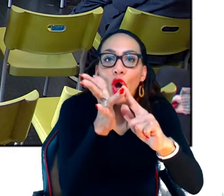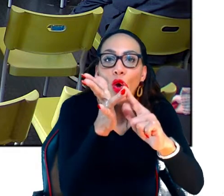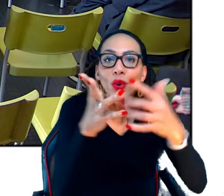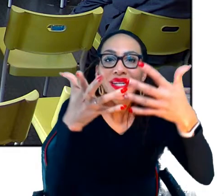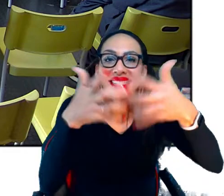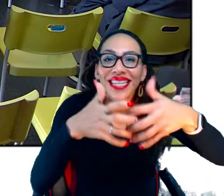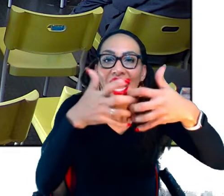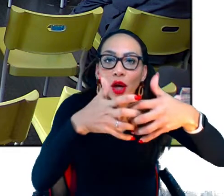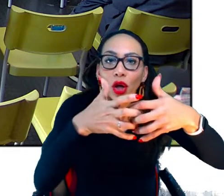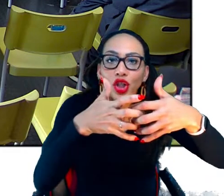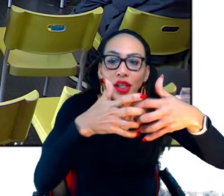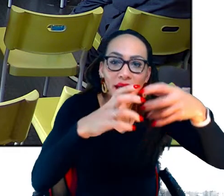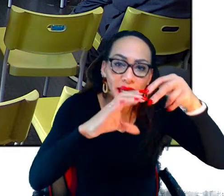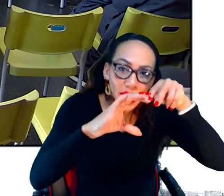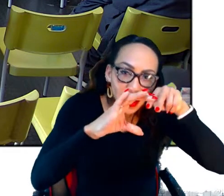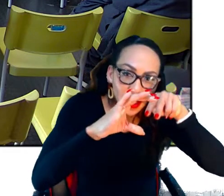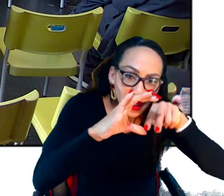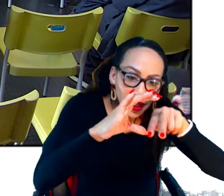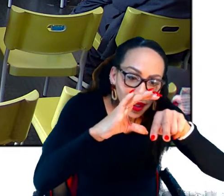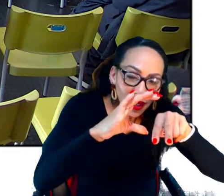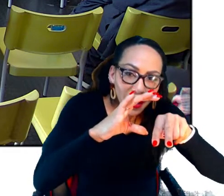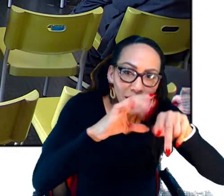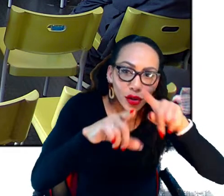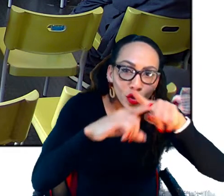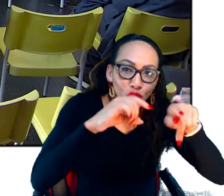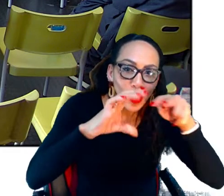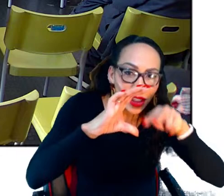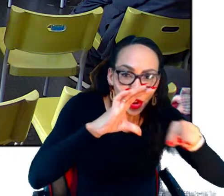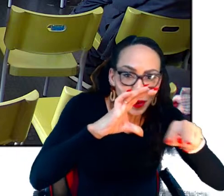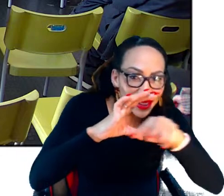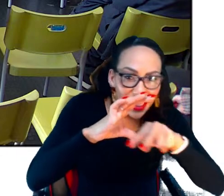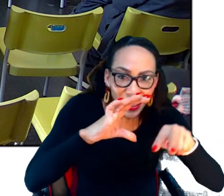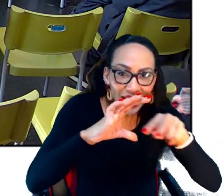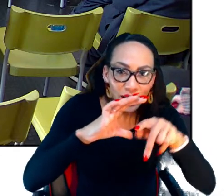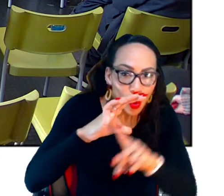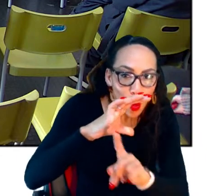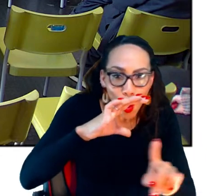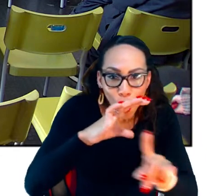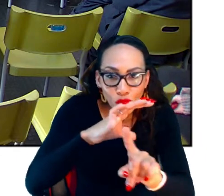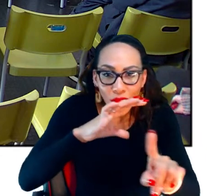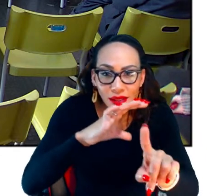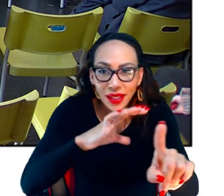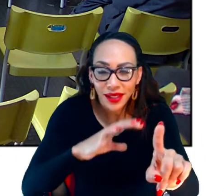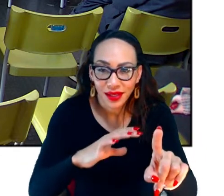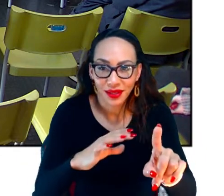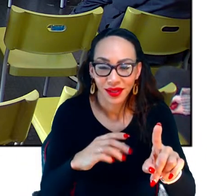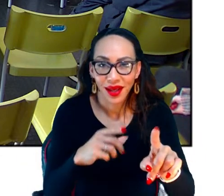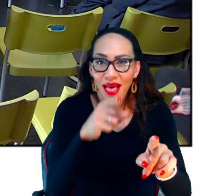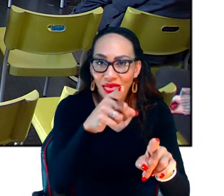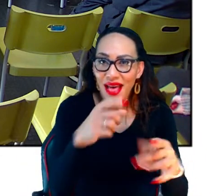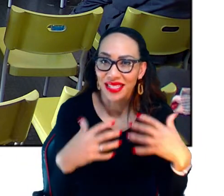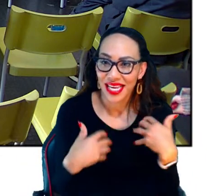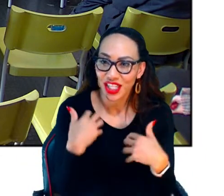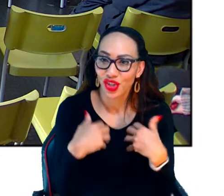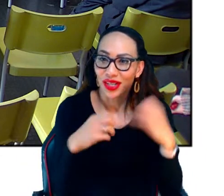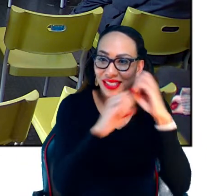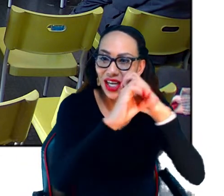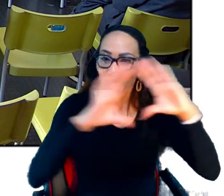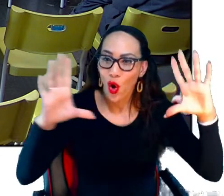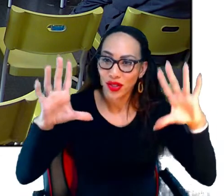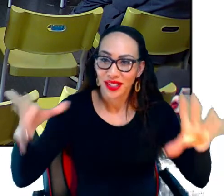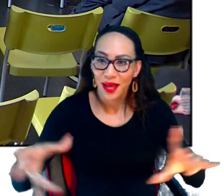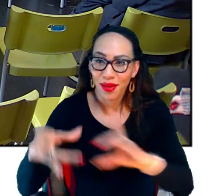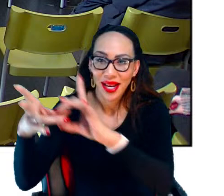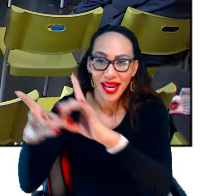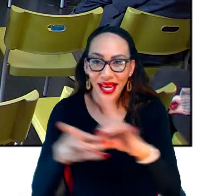does mirror up with the same logic sometime, and that's quite a nice sort of playful thing. I think something with like the monoprint